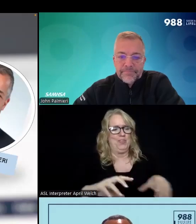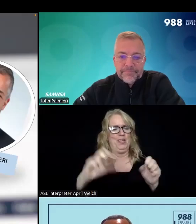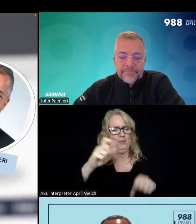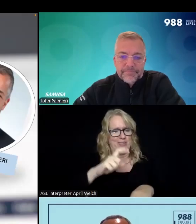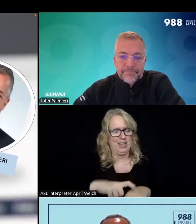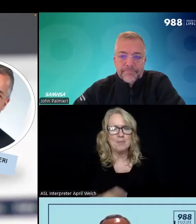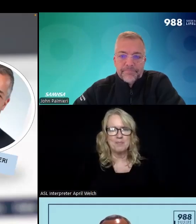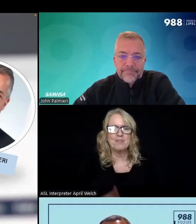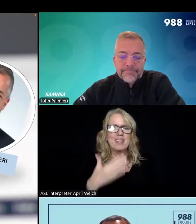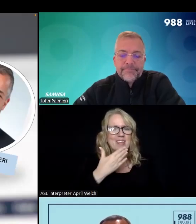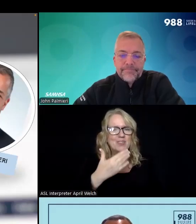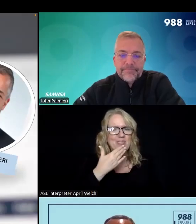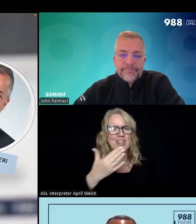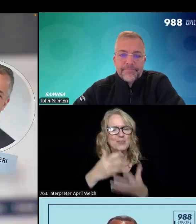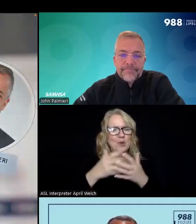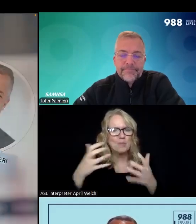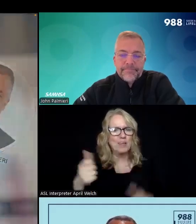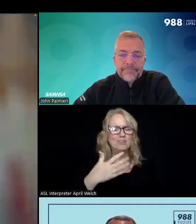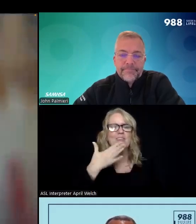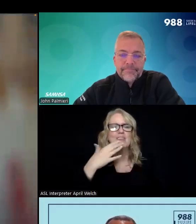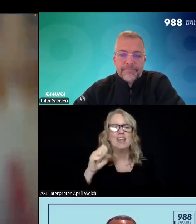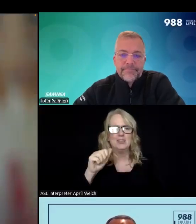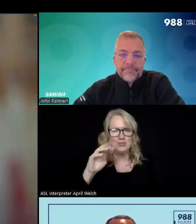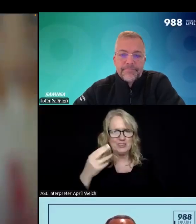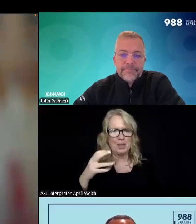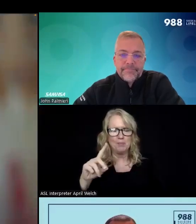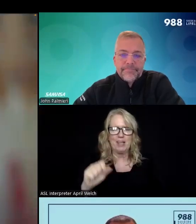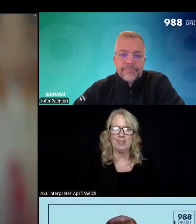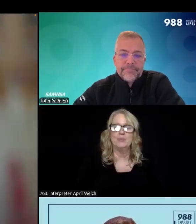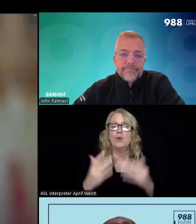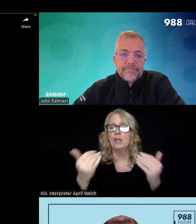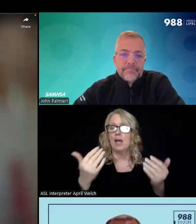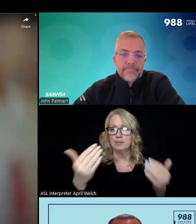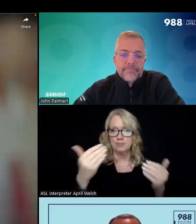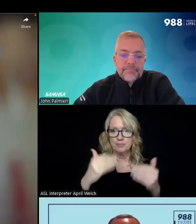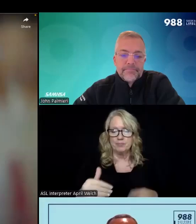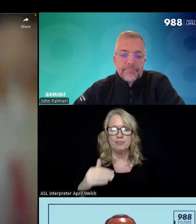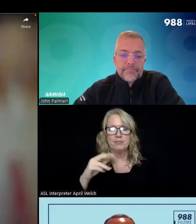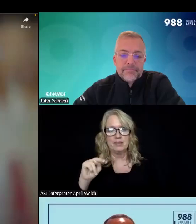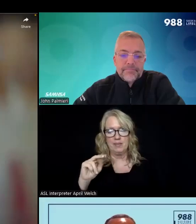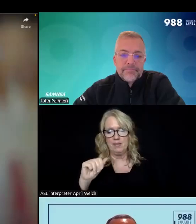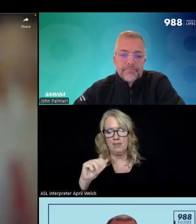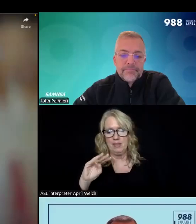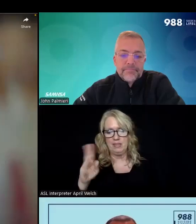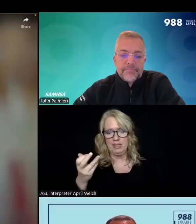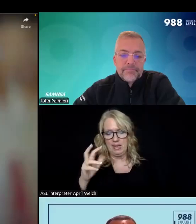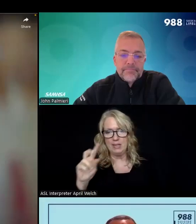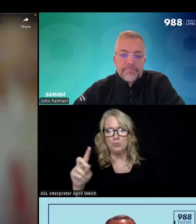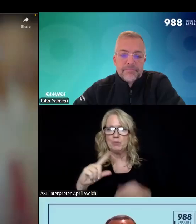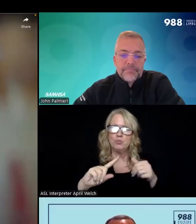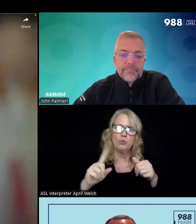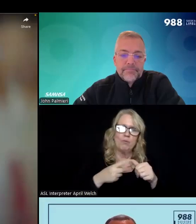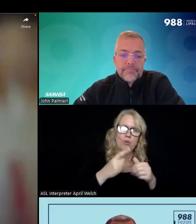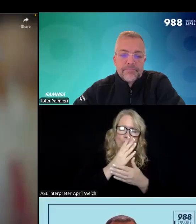absorb. So thank you so much. And thank you, SAMHSA. I'm going to move now to the NASHPIT segment. And I want to preface this segment